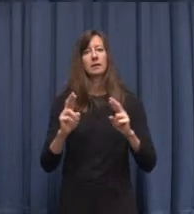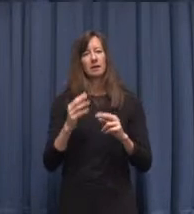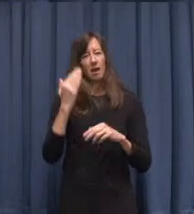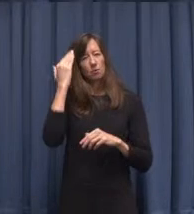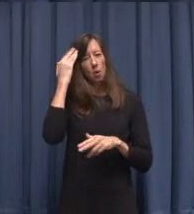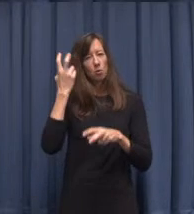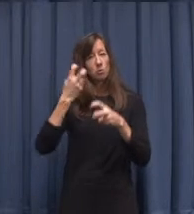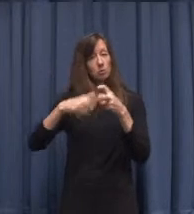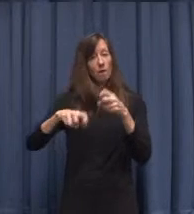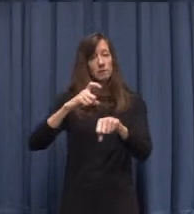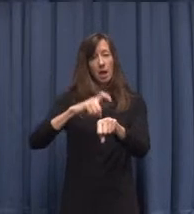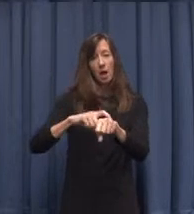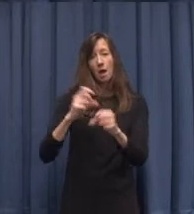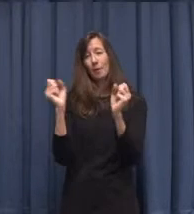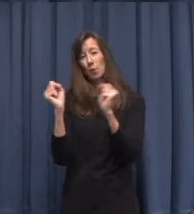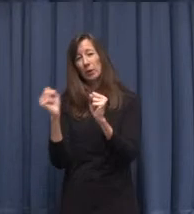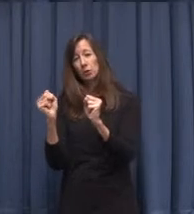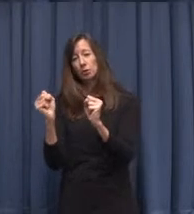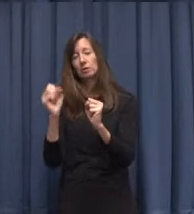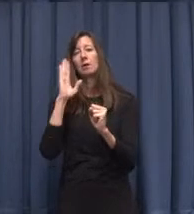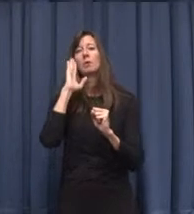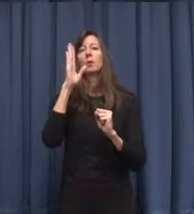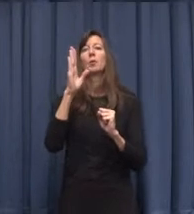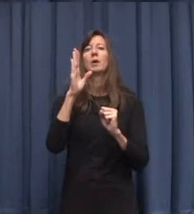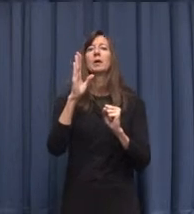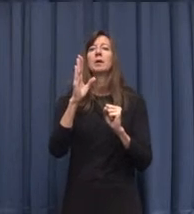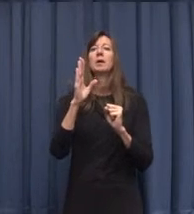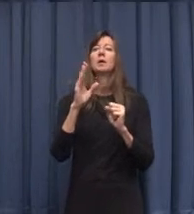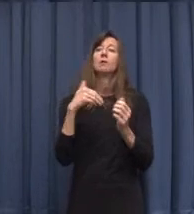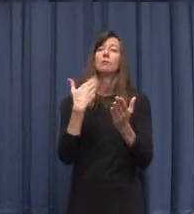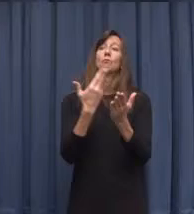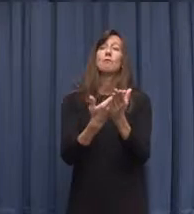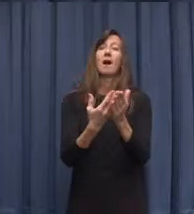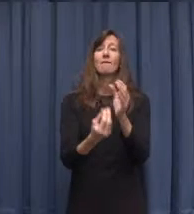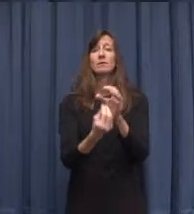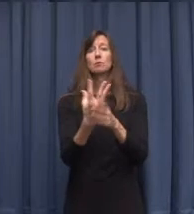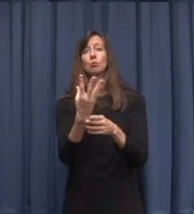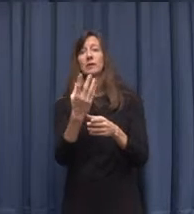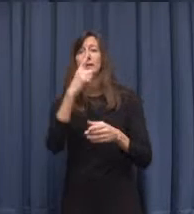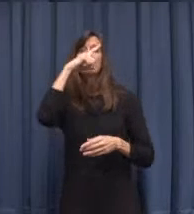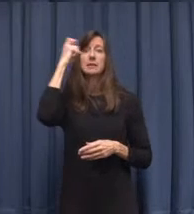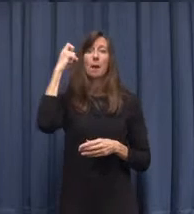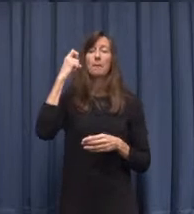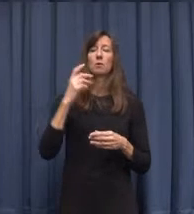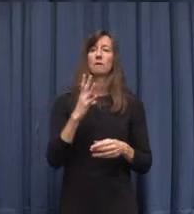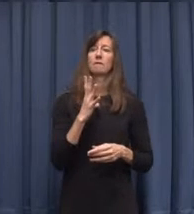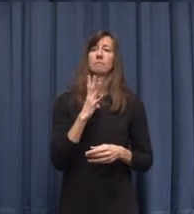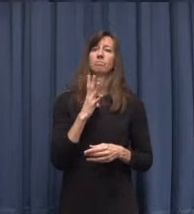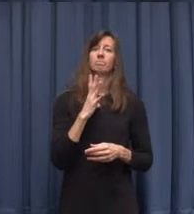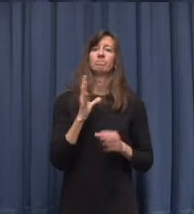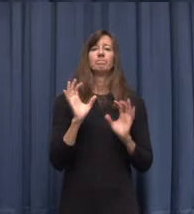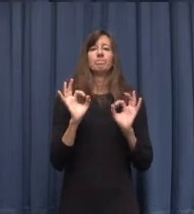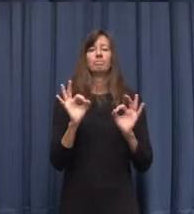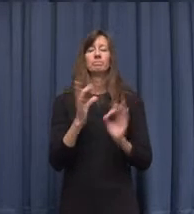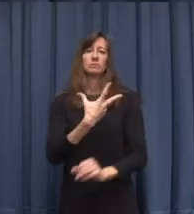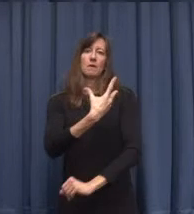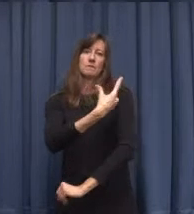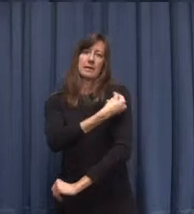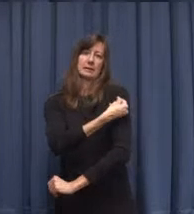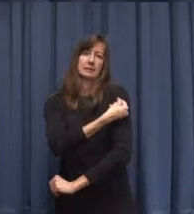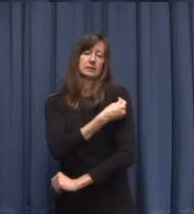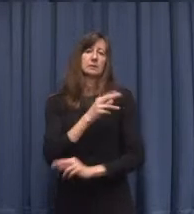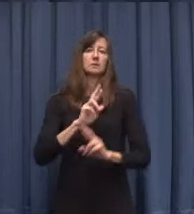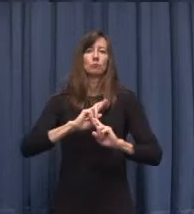other side into spring and summer with a vaccine and with a real prospect